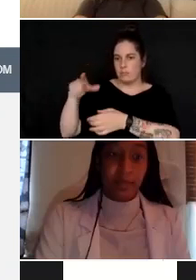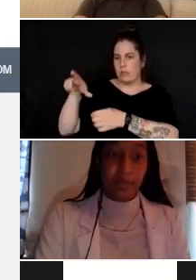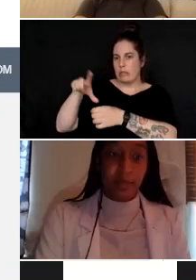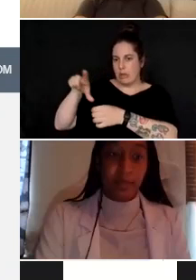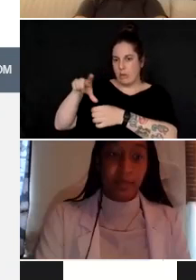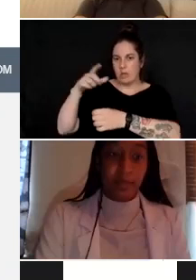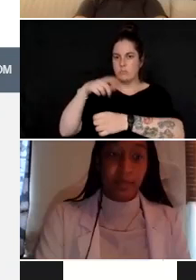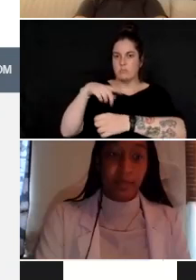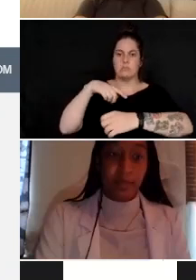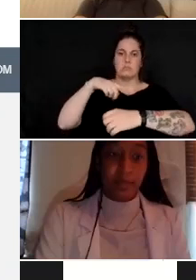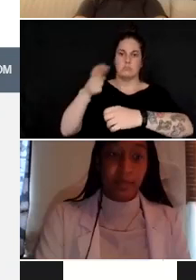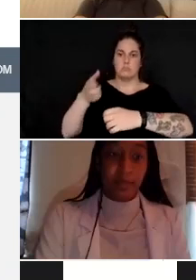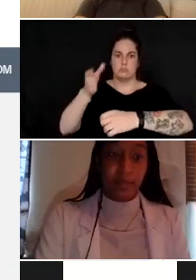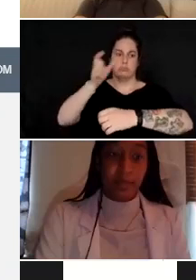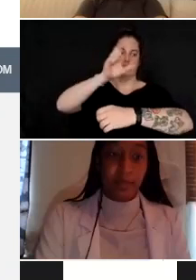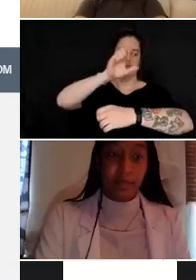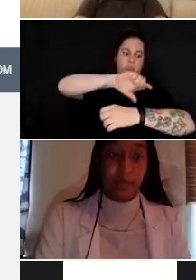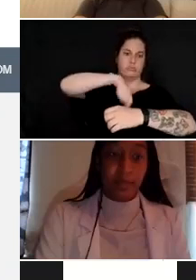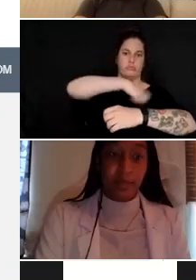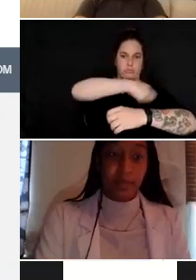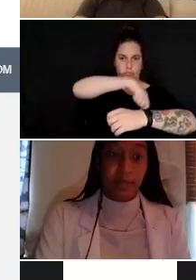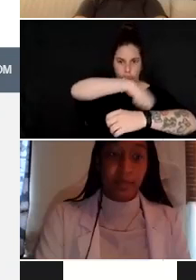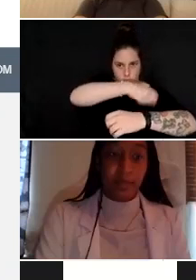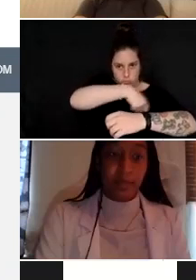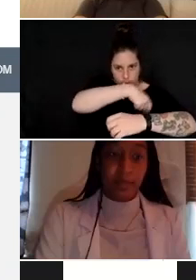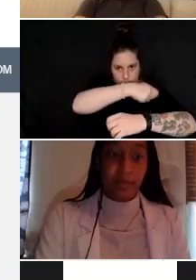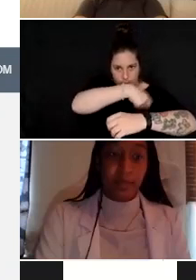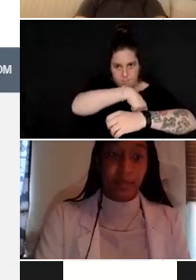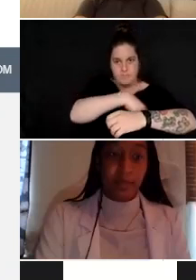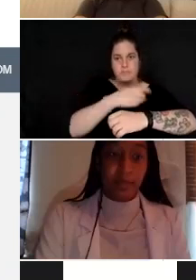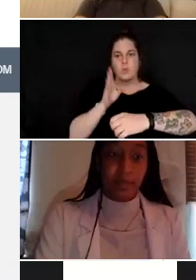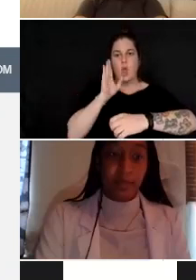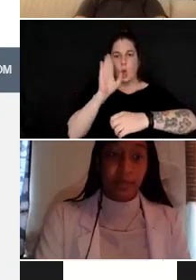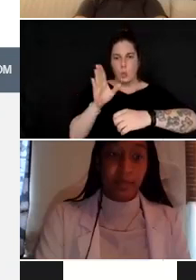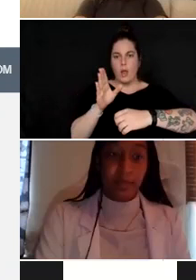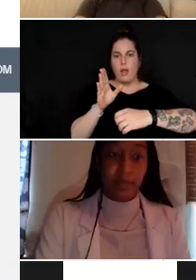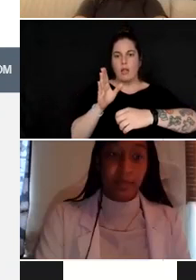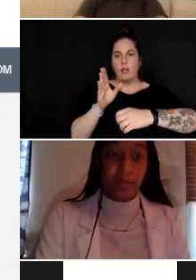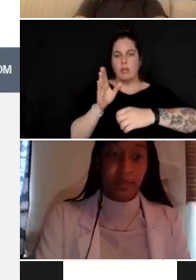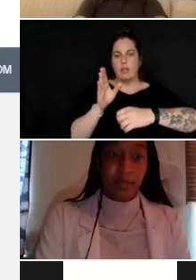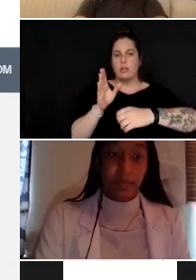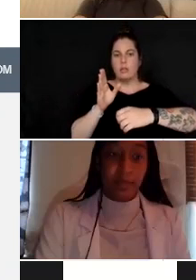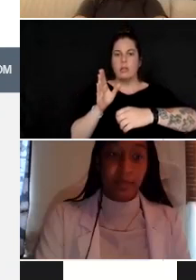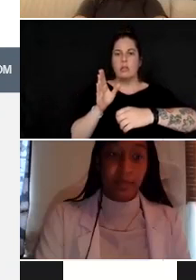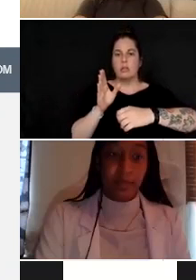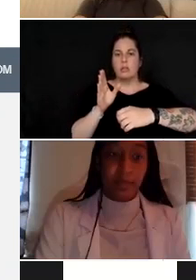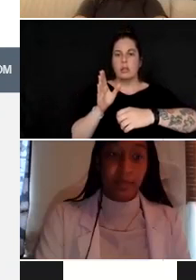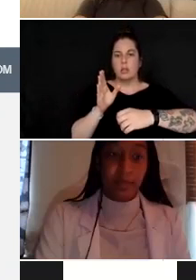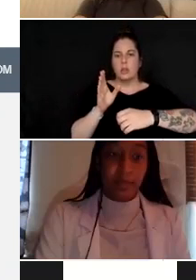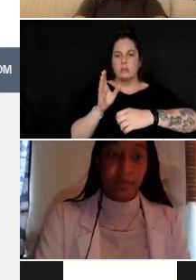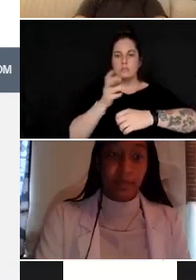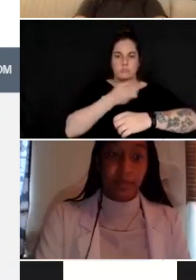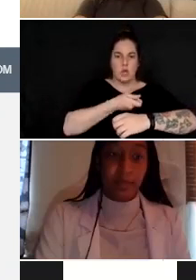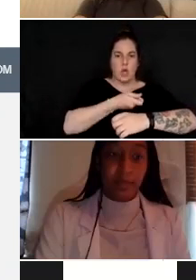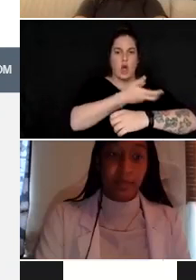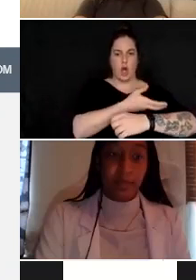liquid, then you will heat, you could change, you could heat it up, as we'll